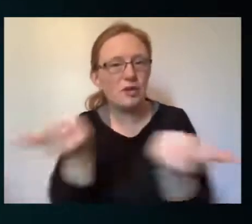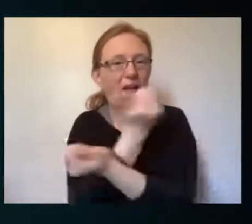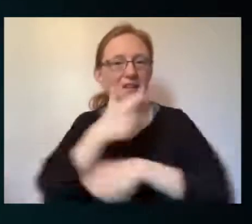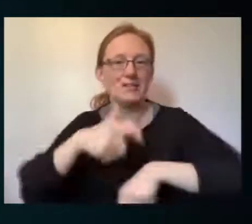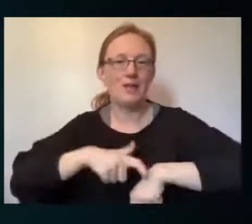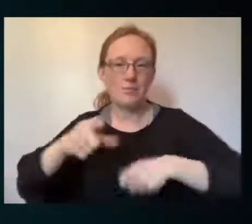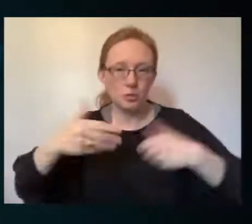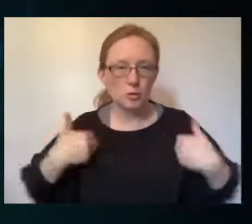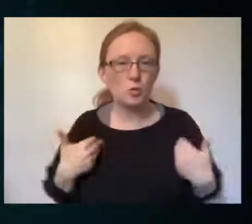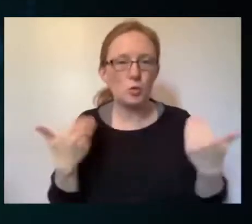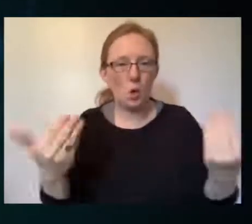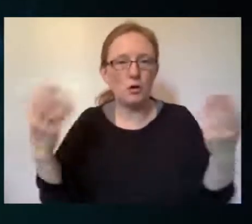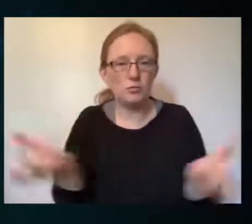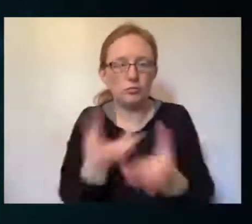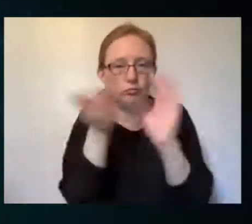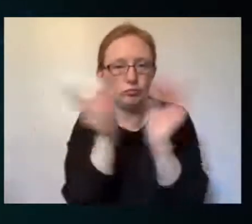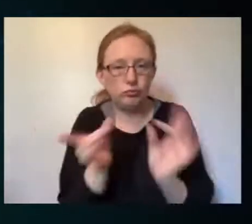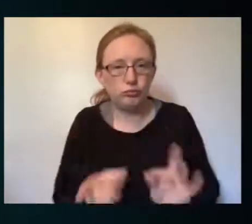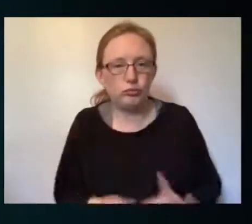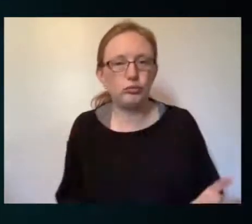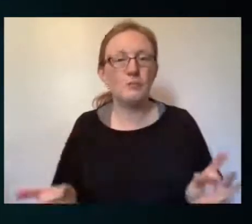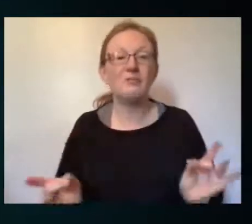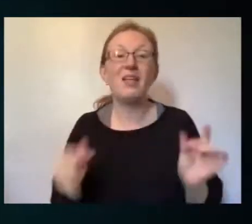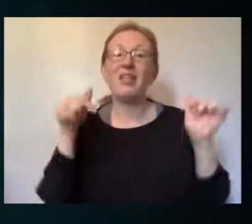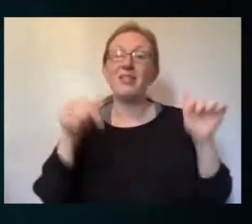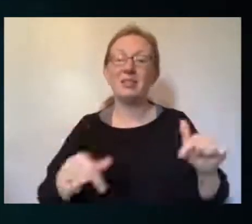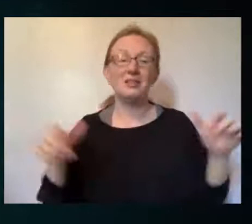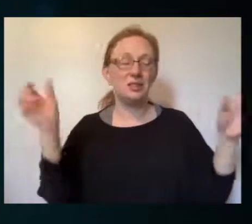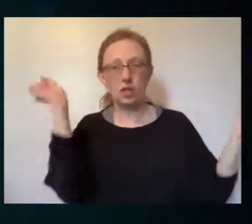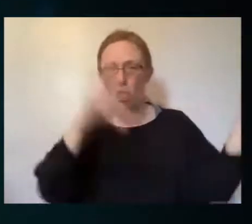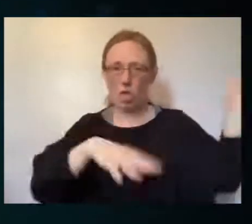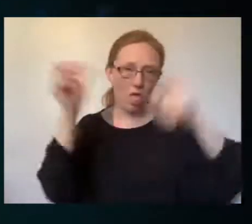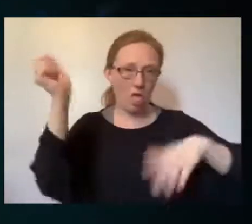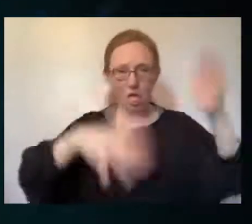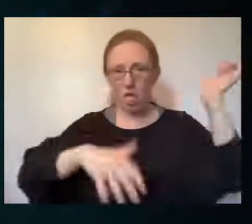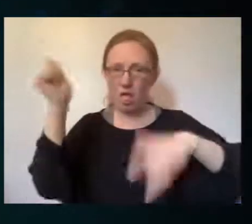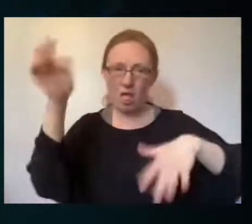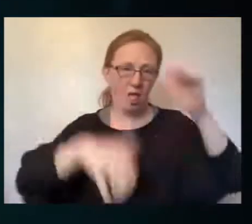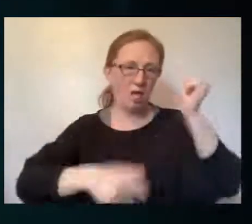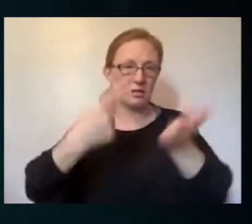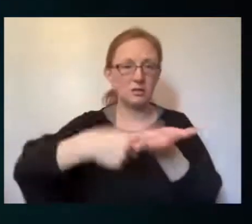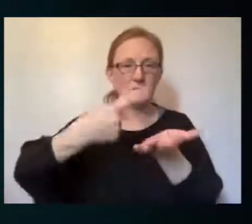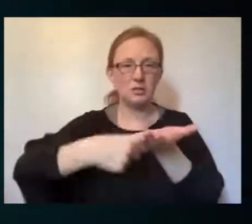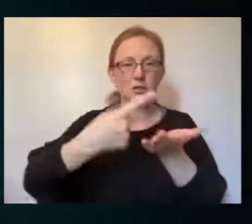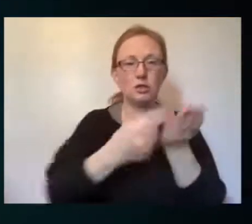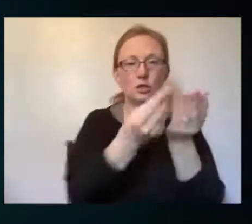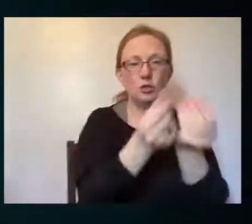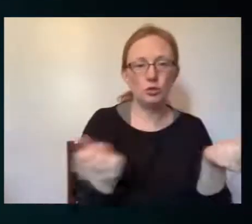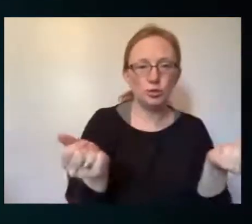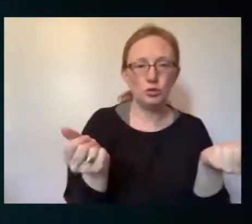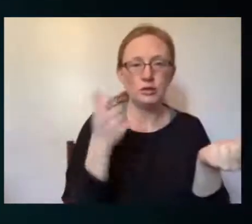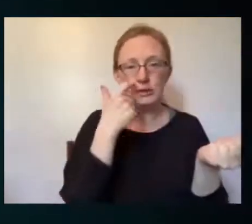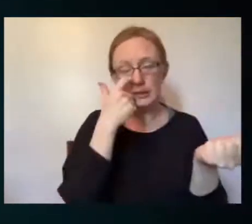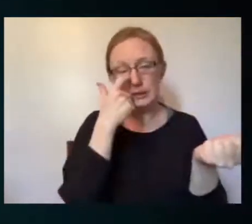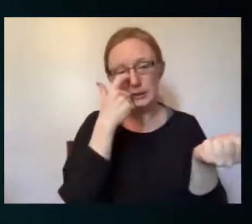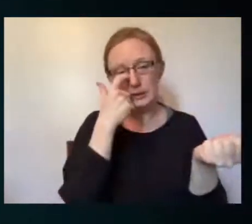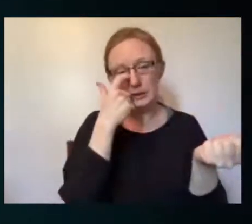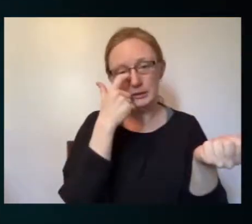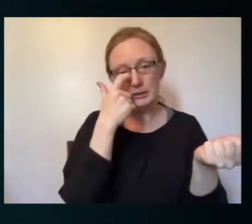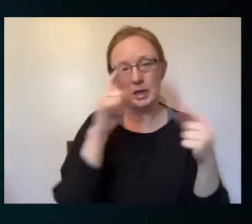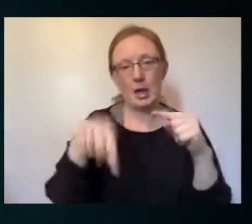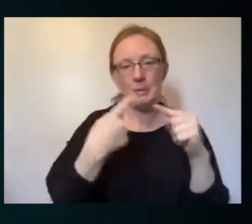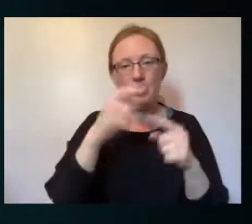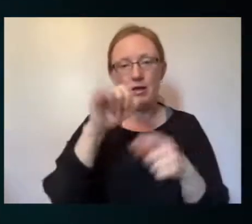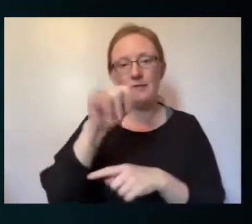time. This is a collaborative discussion of issues and potential solutions around reviewing around the infrastructures